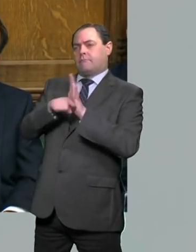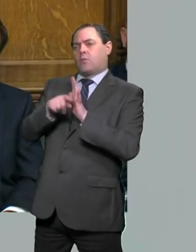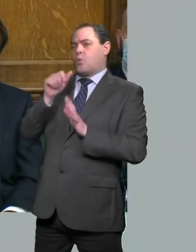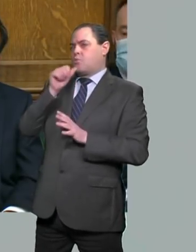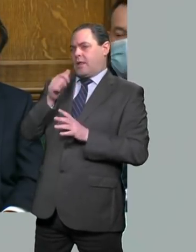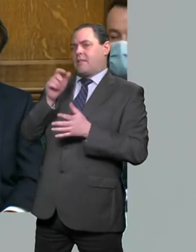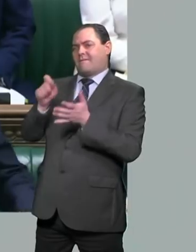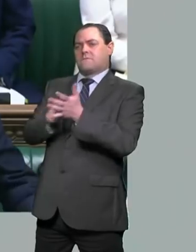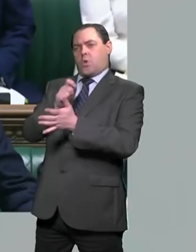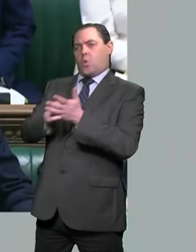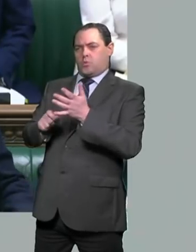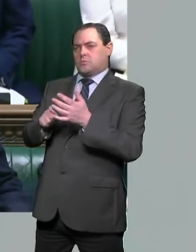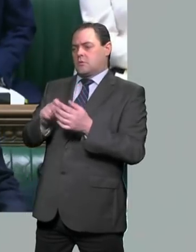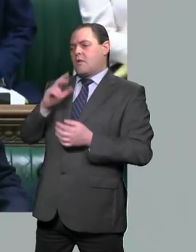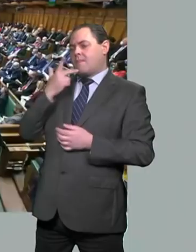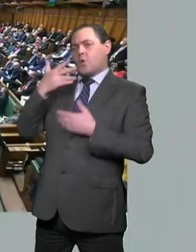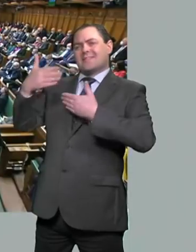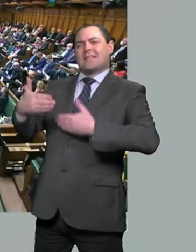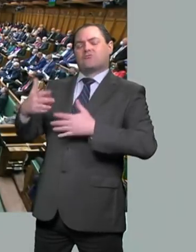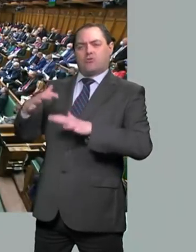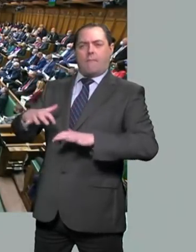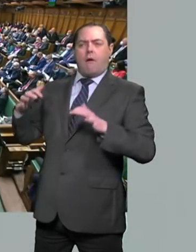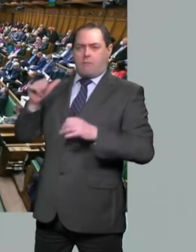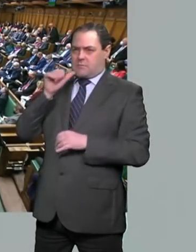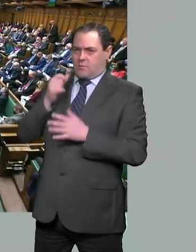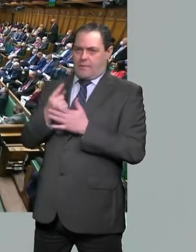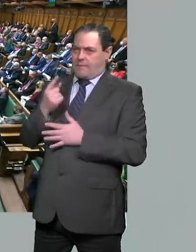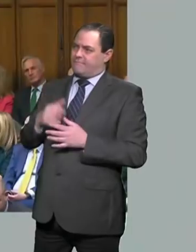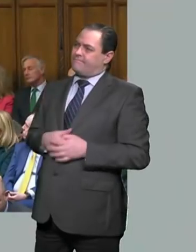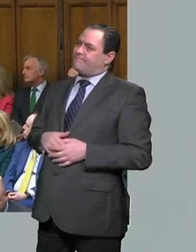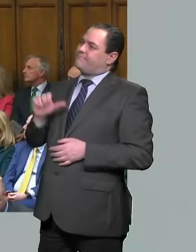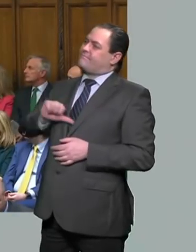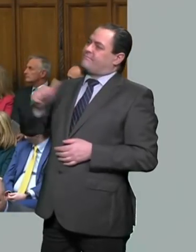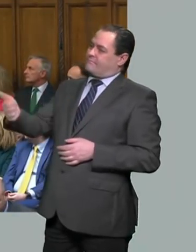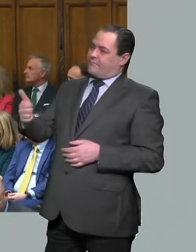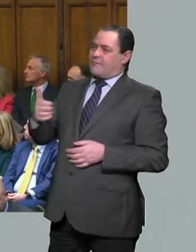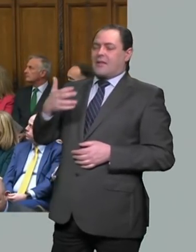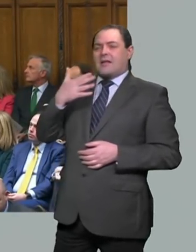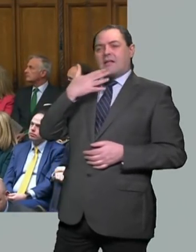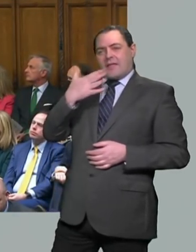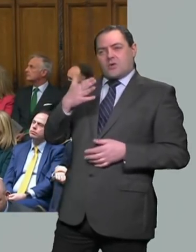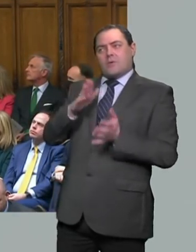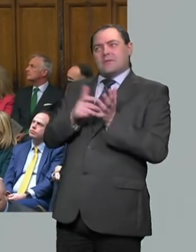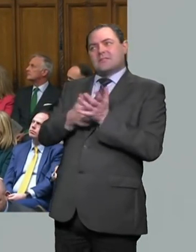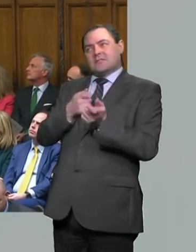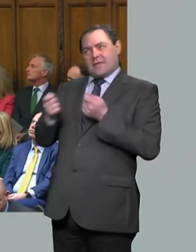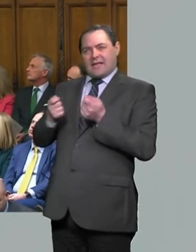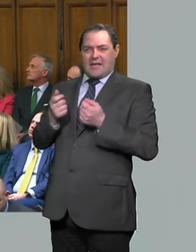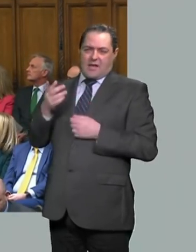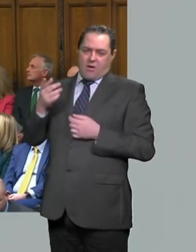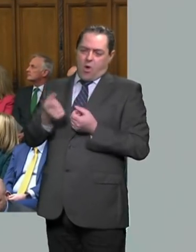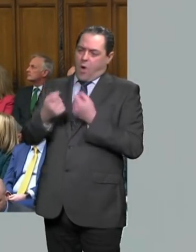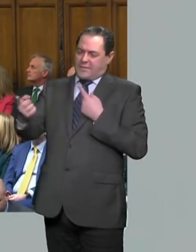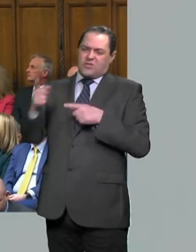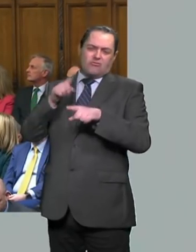it will be voted on in the third session of this Parliament. Thank you, Mr. Speaker. Despite the best efforts of